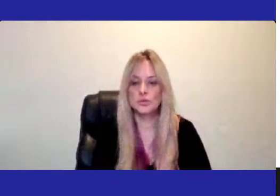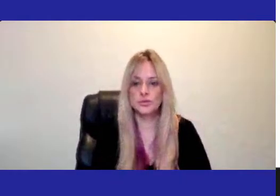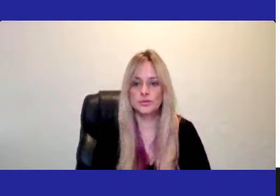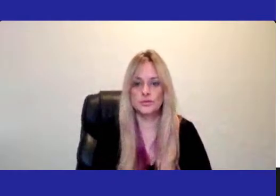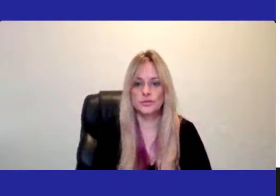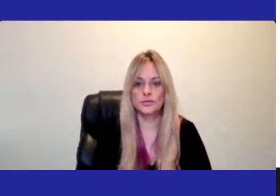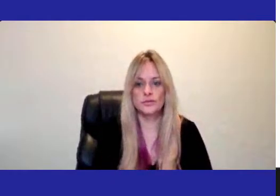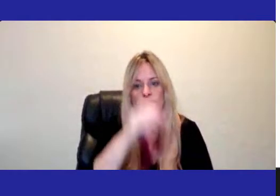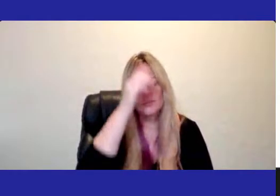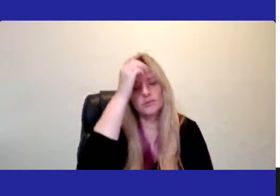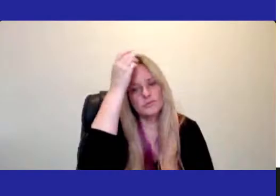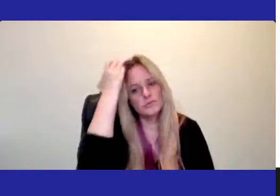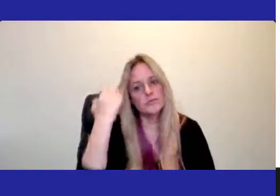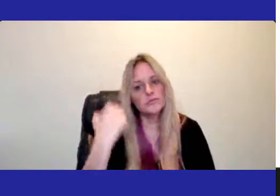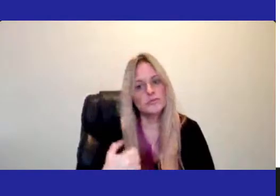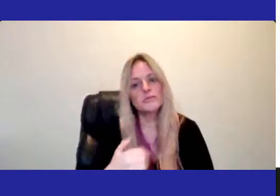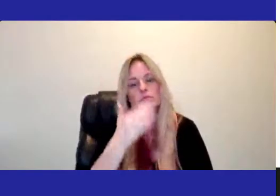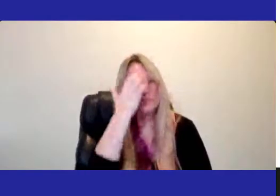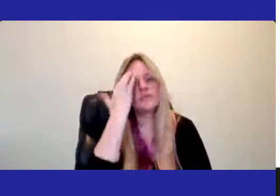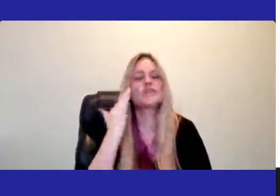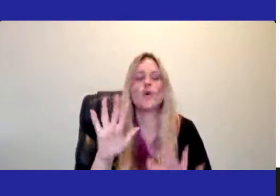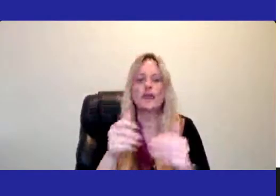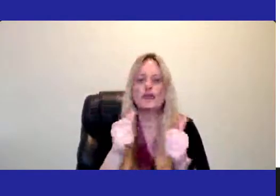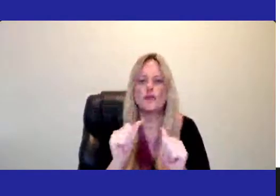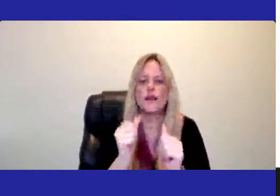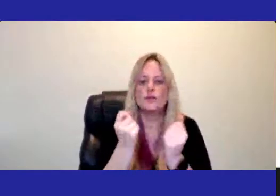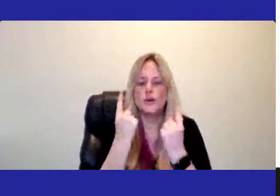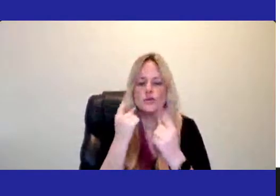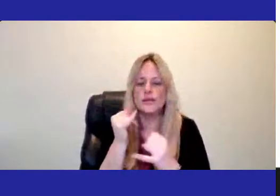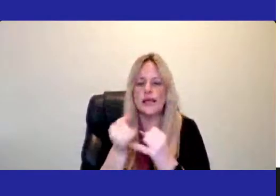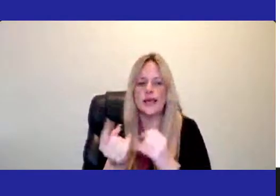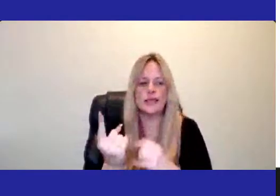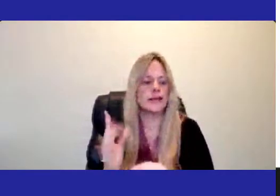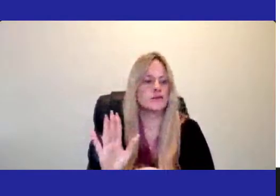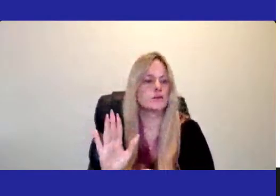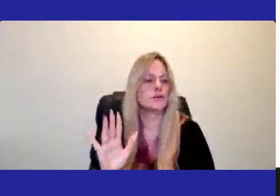I was trying to understand on that last one, how